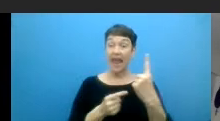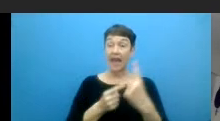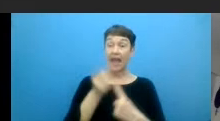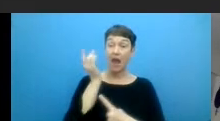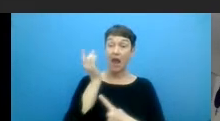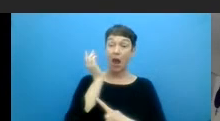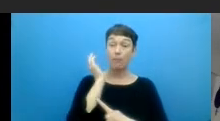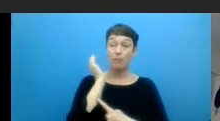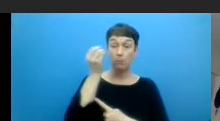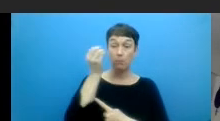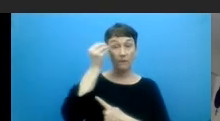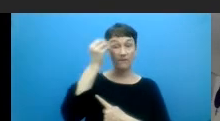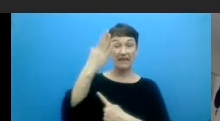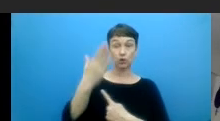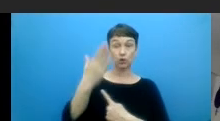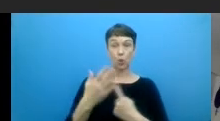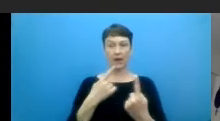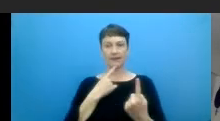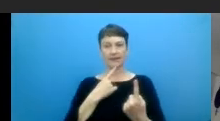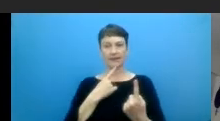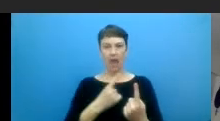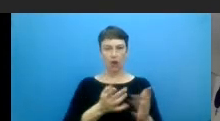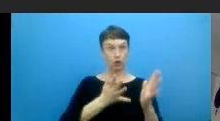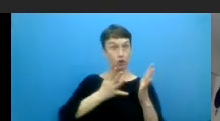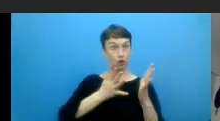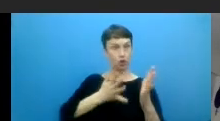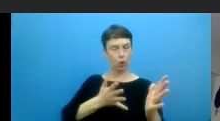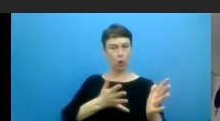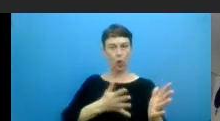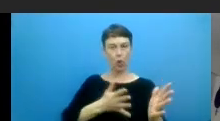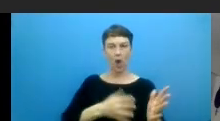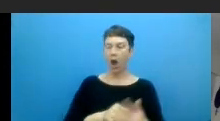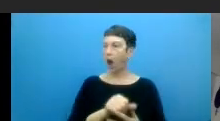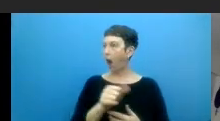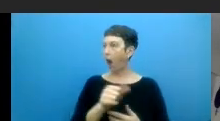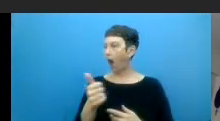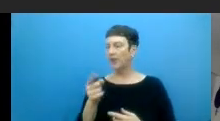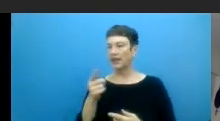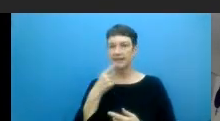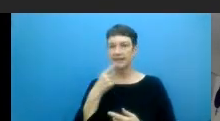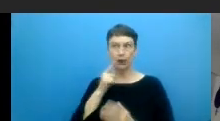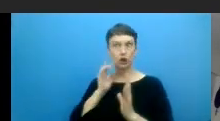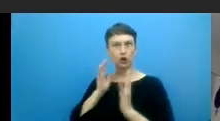language is. And in fact, it's sometimes very idiosyncratic.